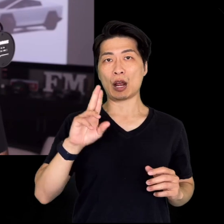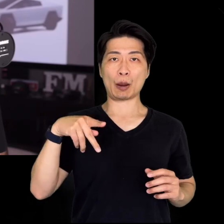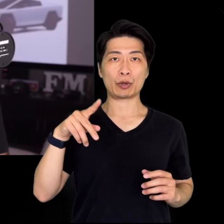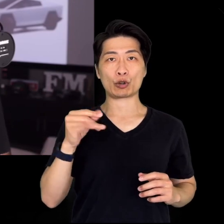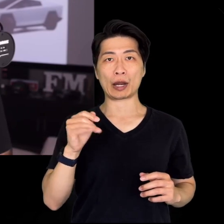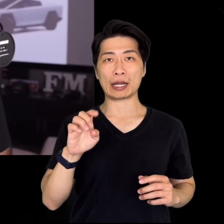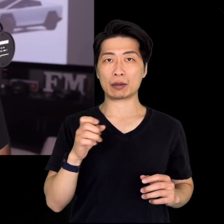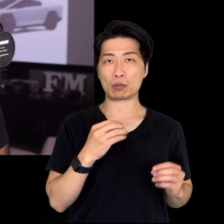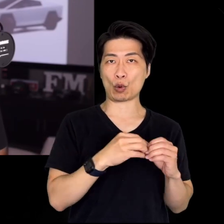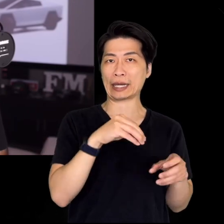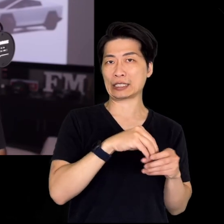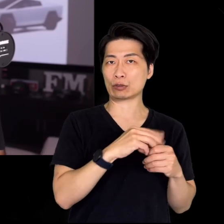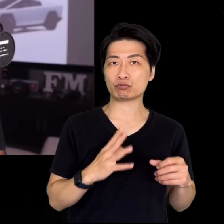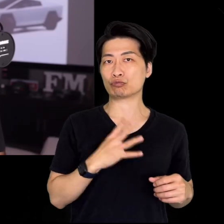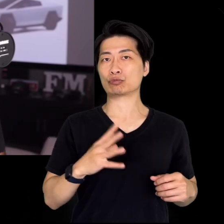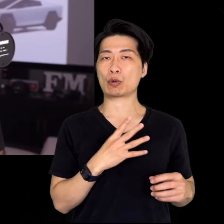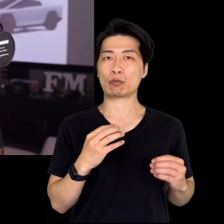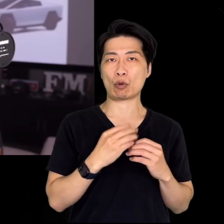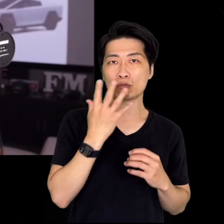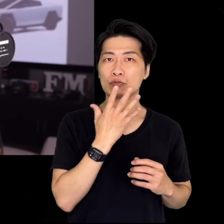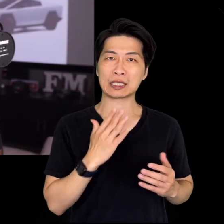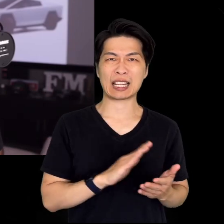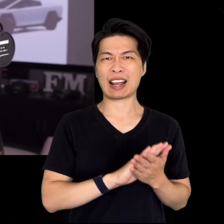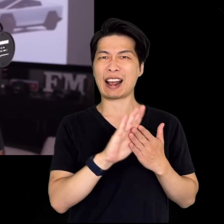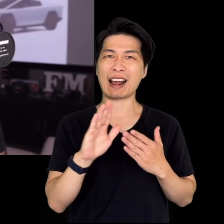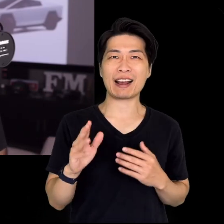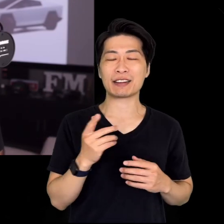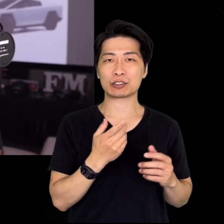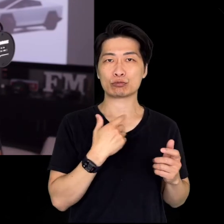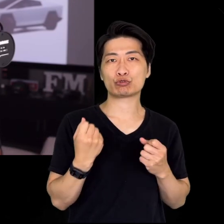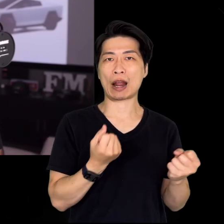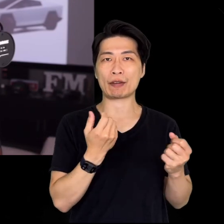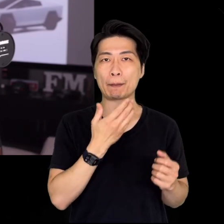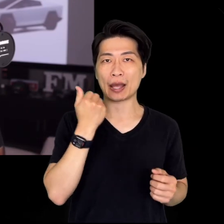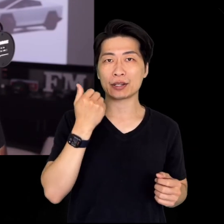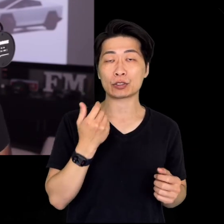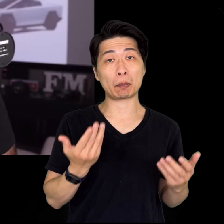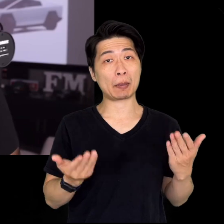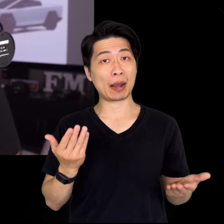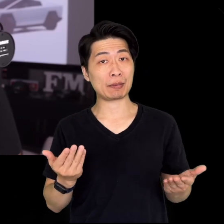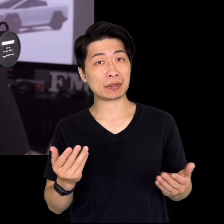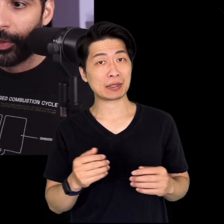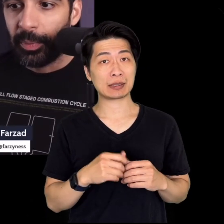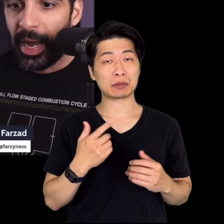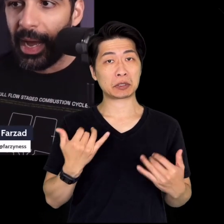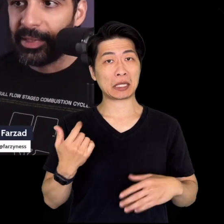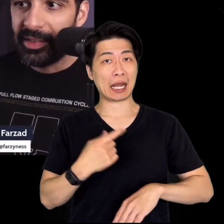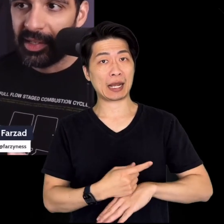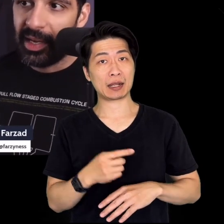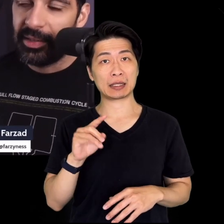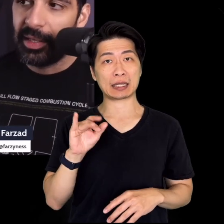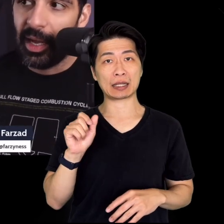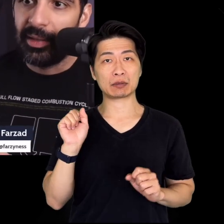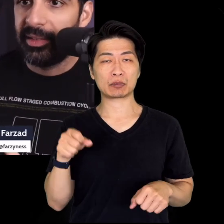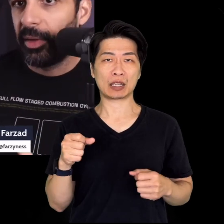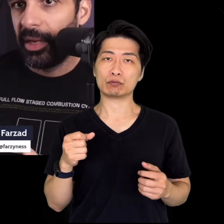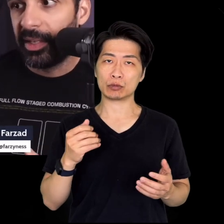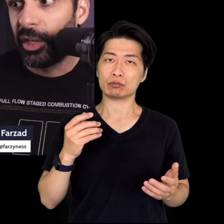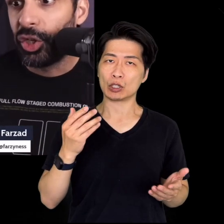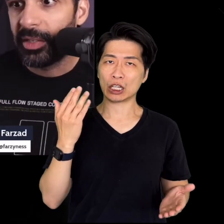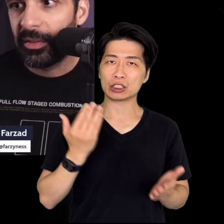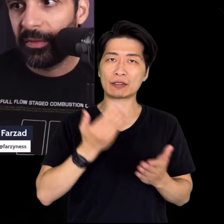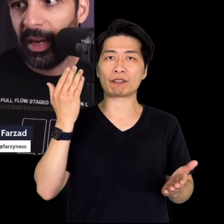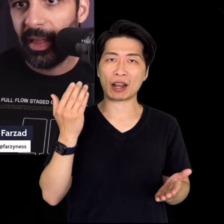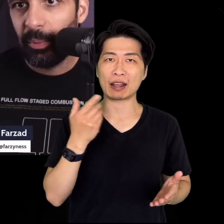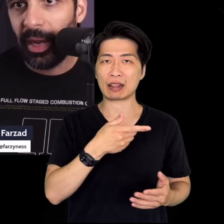the luxury, upgrade the interior, make it more fancy, ride a little bit better. So perhaps as it stands today, Tesla thinks